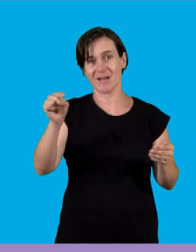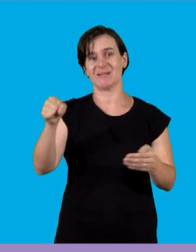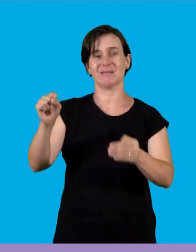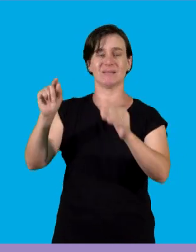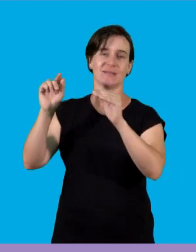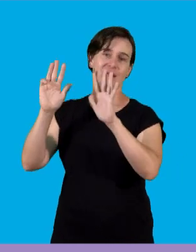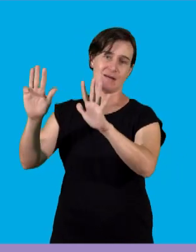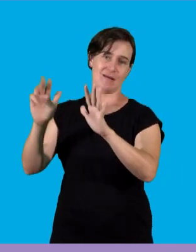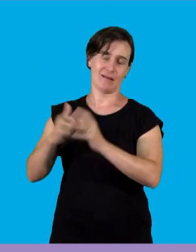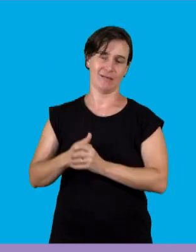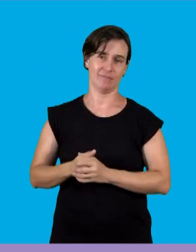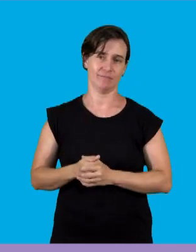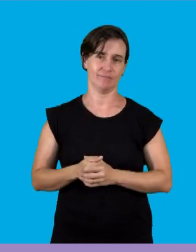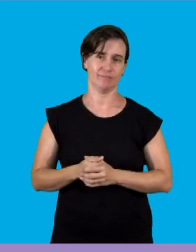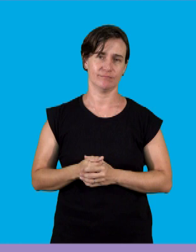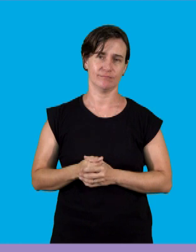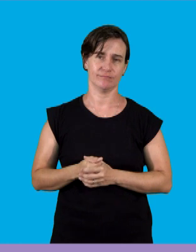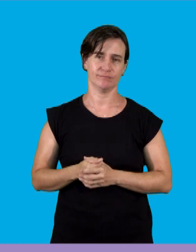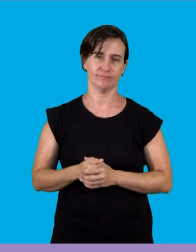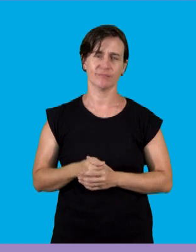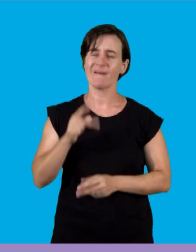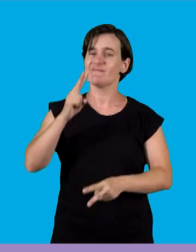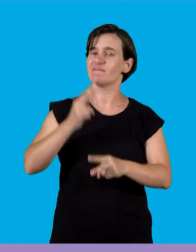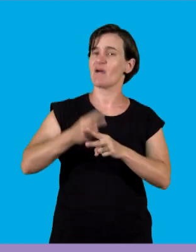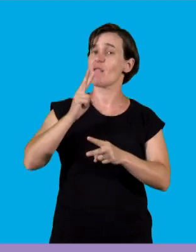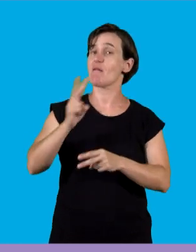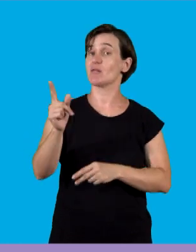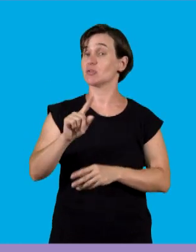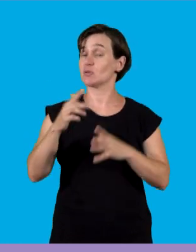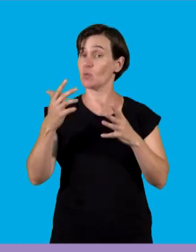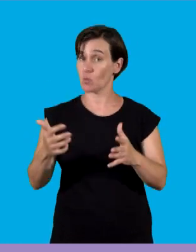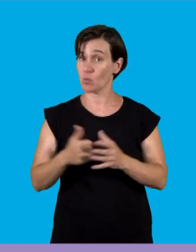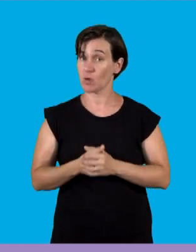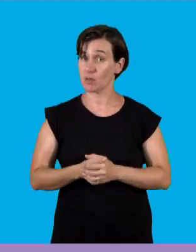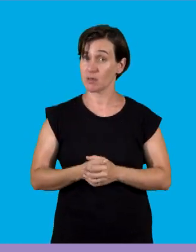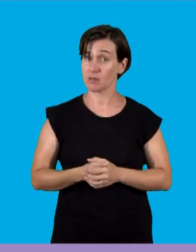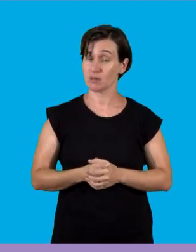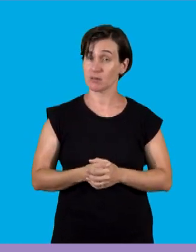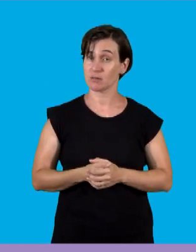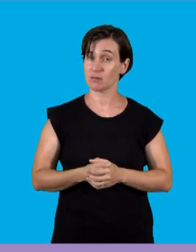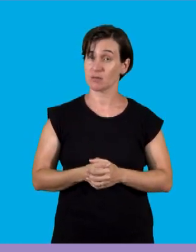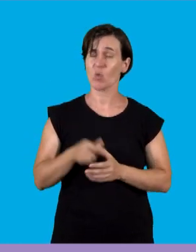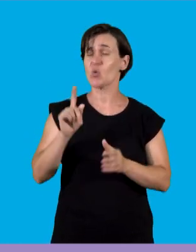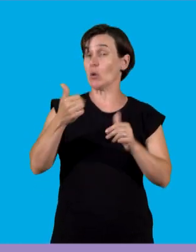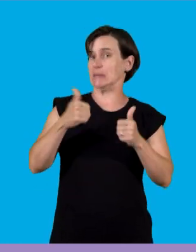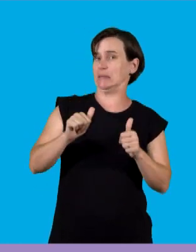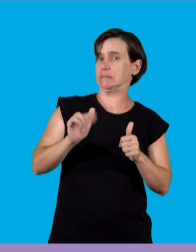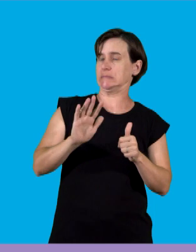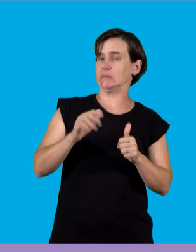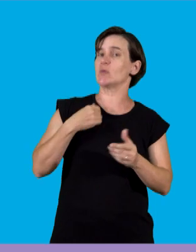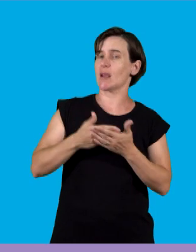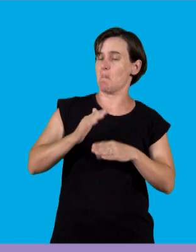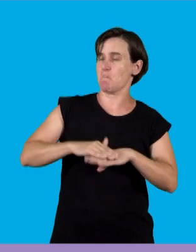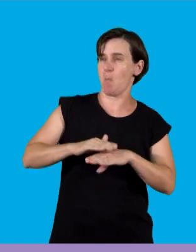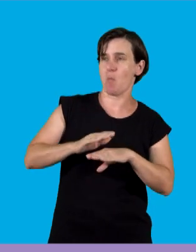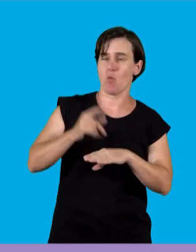minus the 9. And what is our final answer going to be? Or not our final answer as yet, because we can